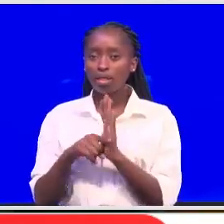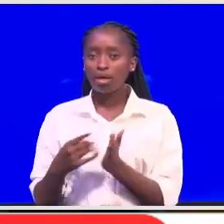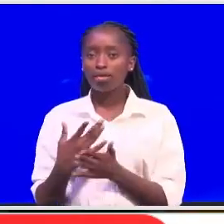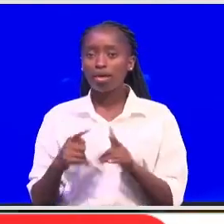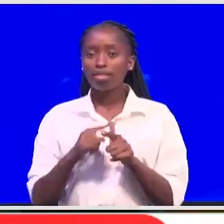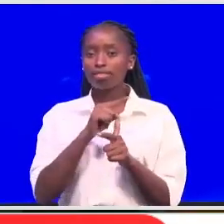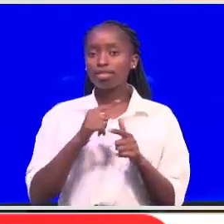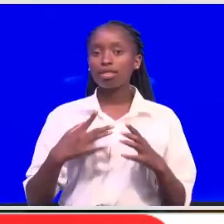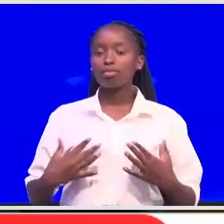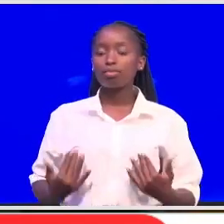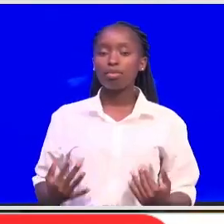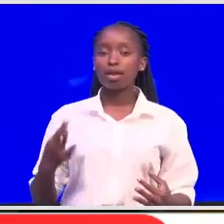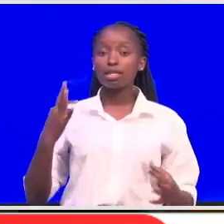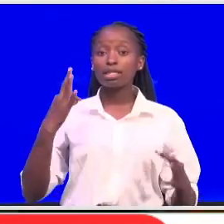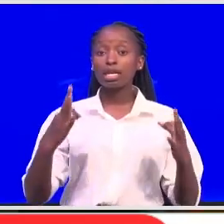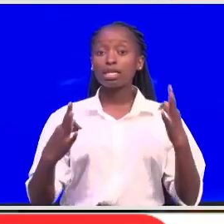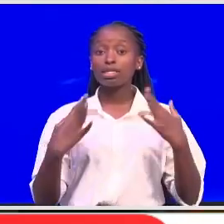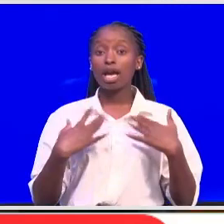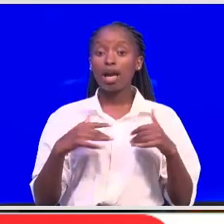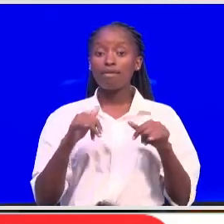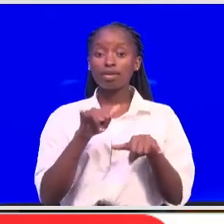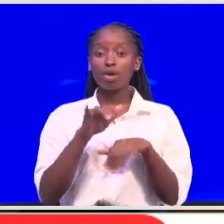It's enshrined in the Constitution.